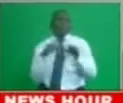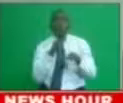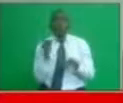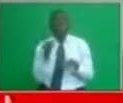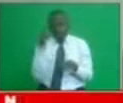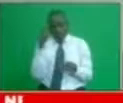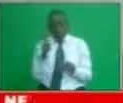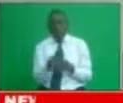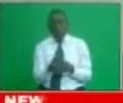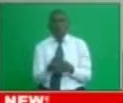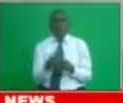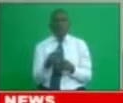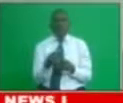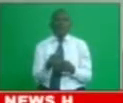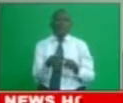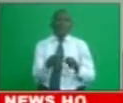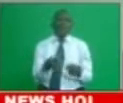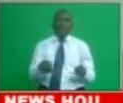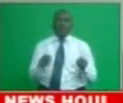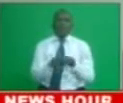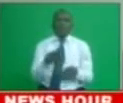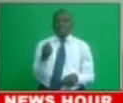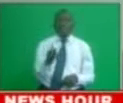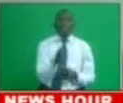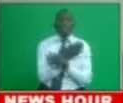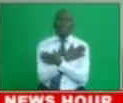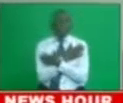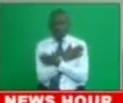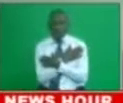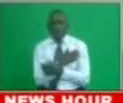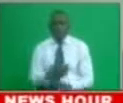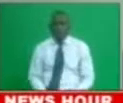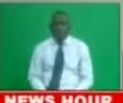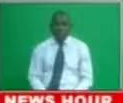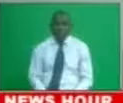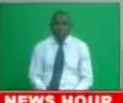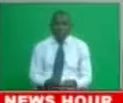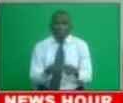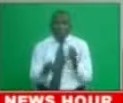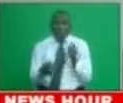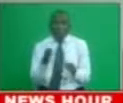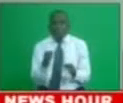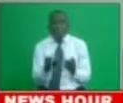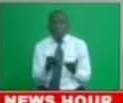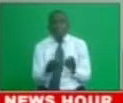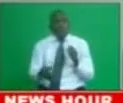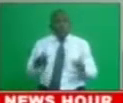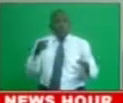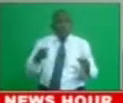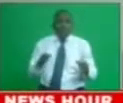of having our Congress on Saturday and Sunday if need be. But if it doesn't work out that